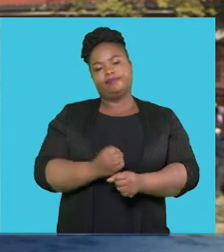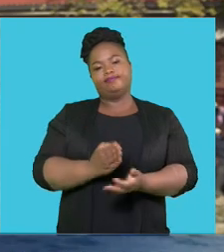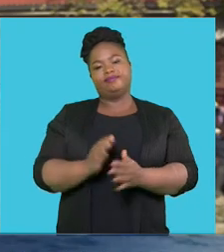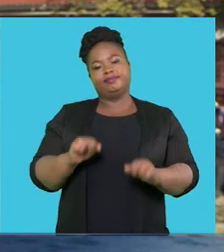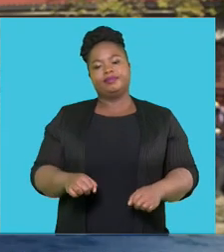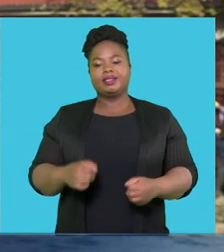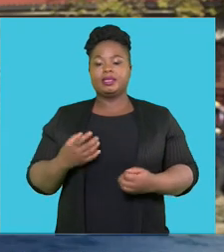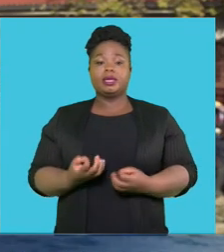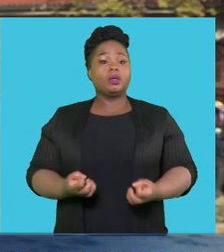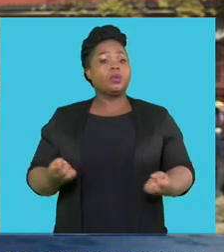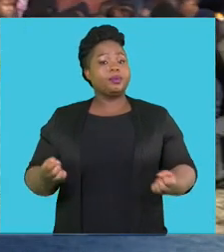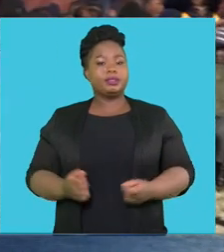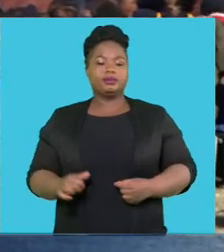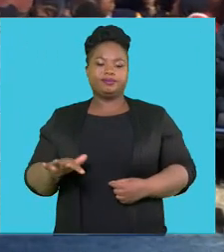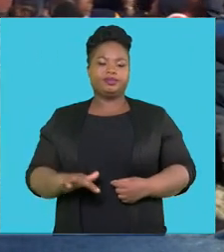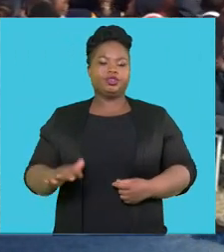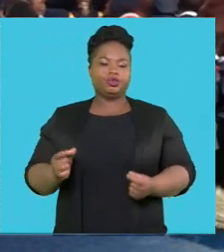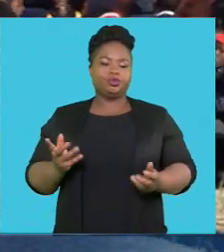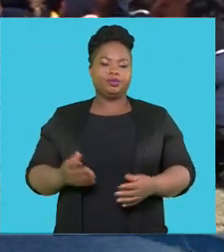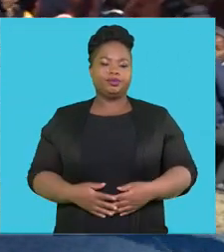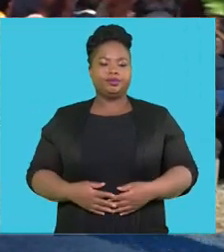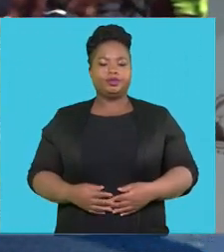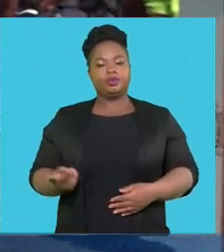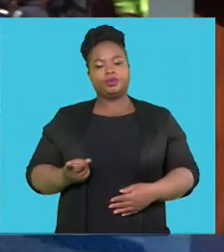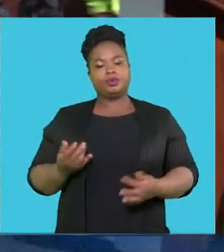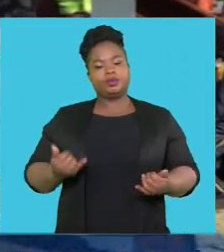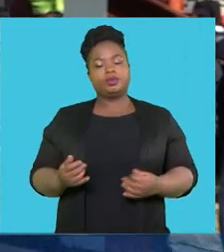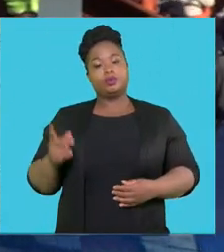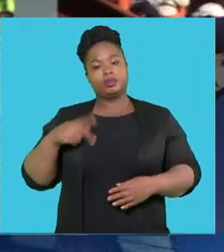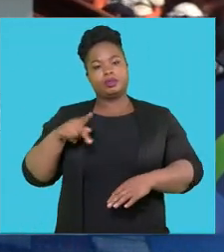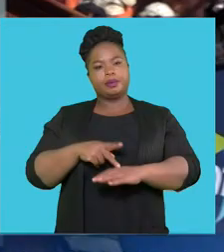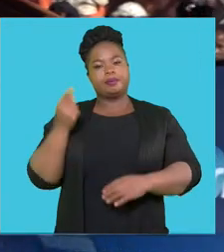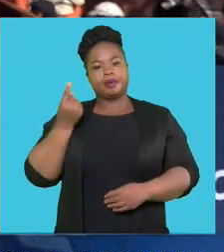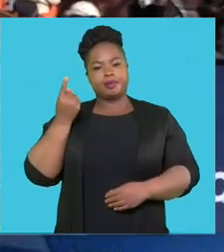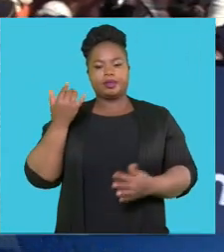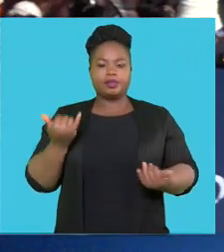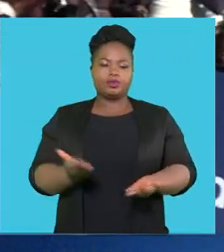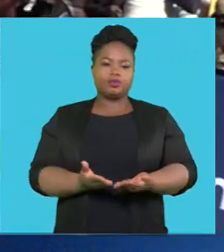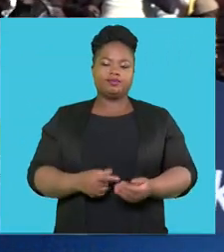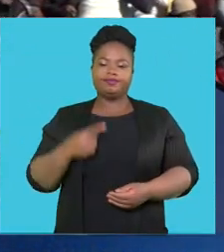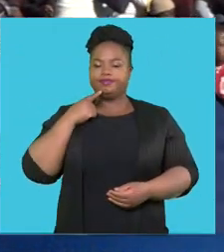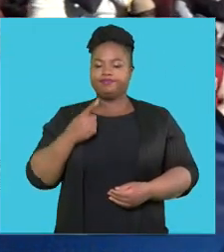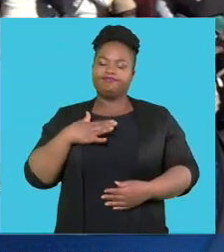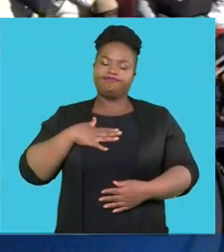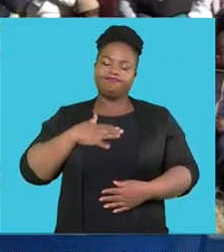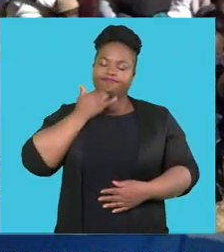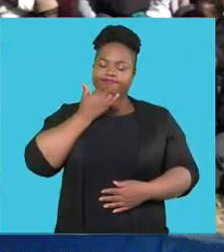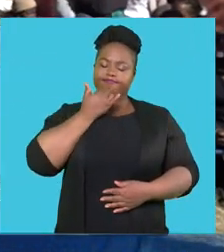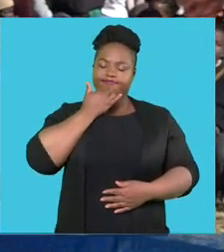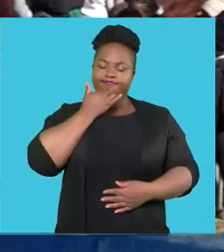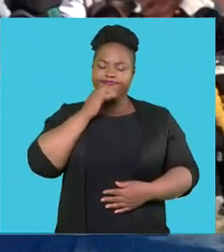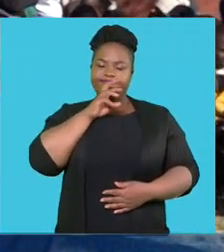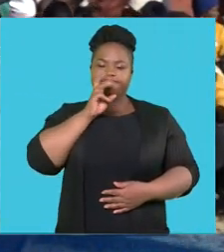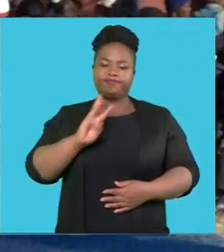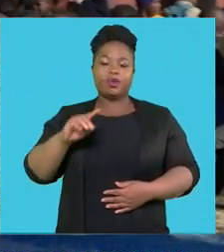the equipment and the facilities. Kusenjalo obahambe njengothisha nhloko kulesi sikole uveze ukuthi uyakuthokozela lokhu